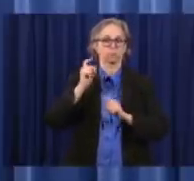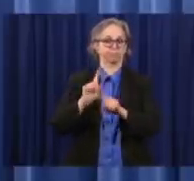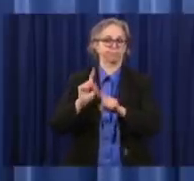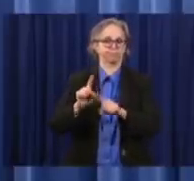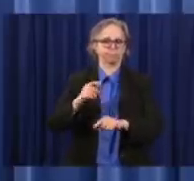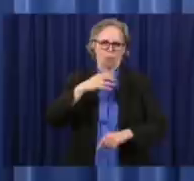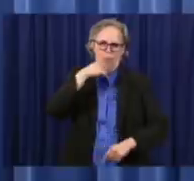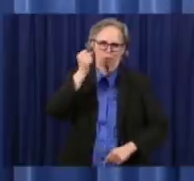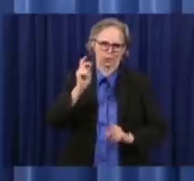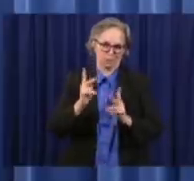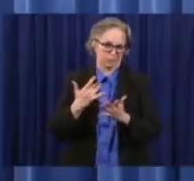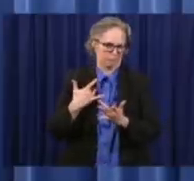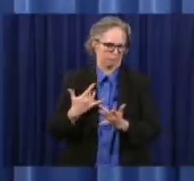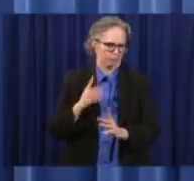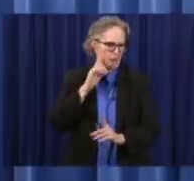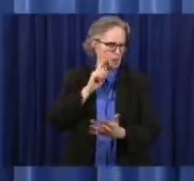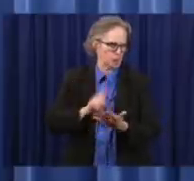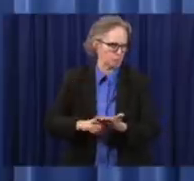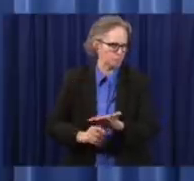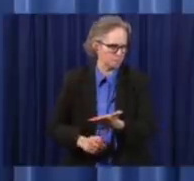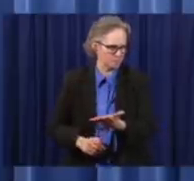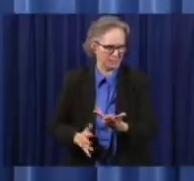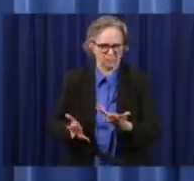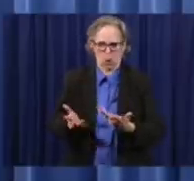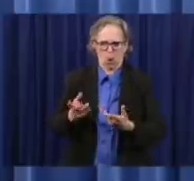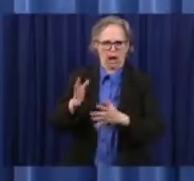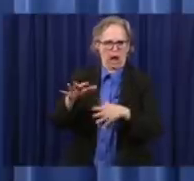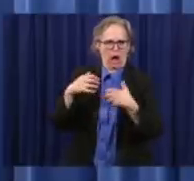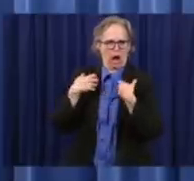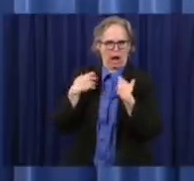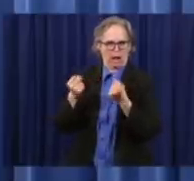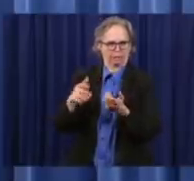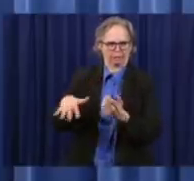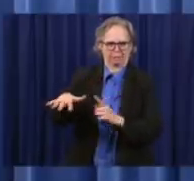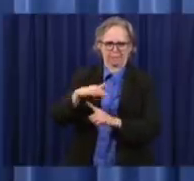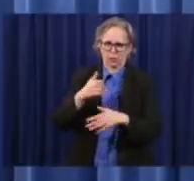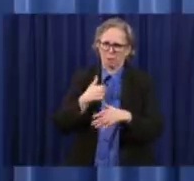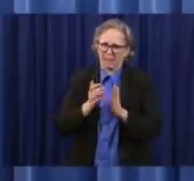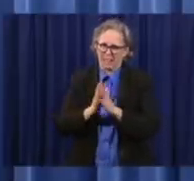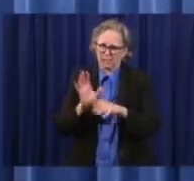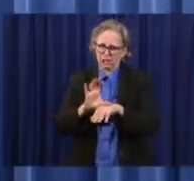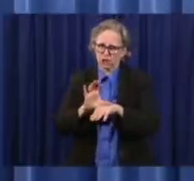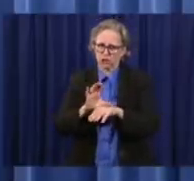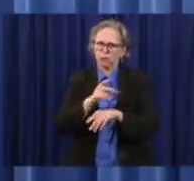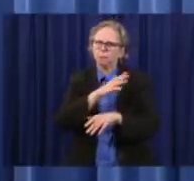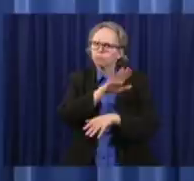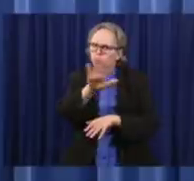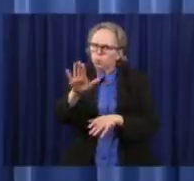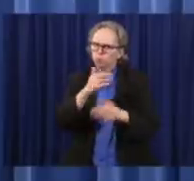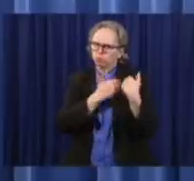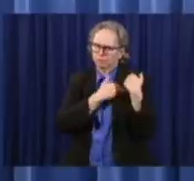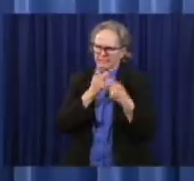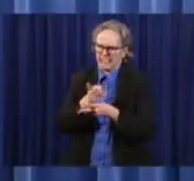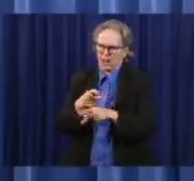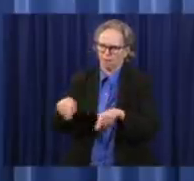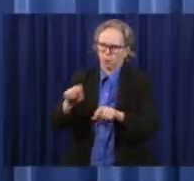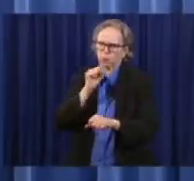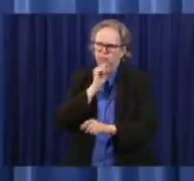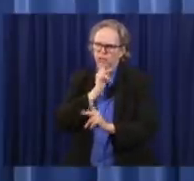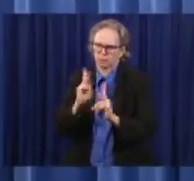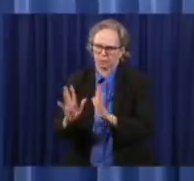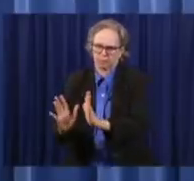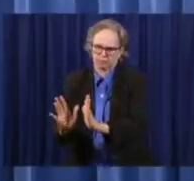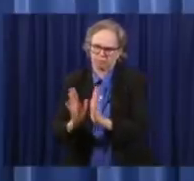about them. And I, just would ask that the churches look out for them and take care of them and try to, tend